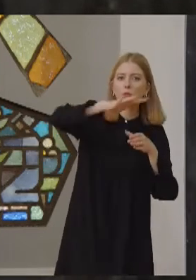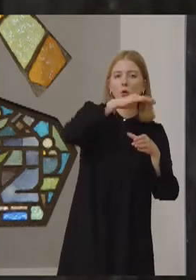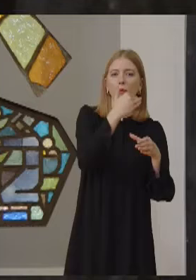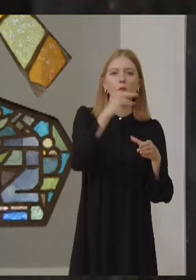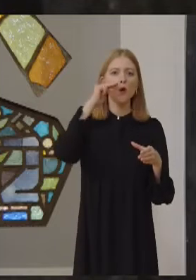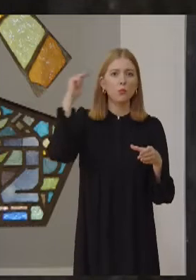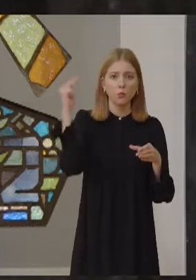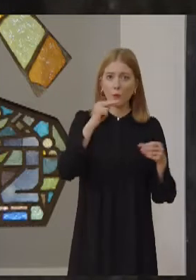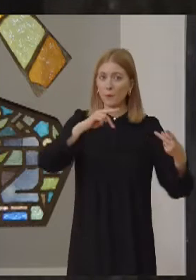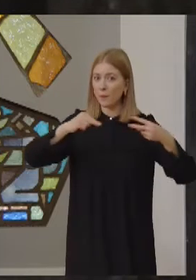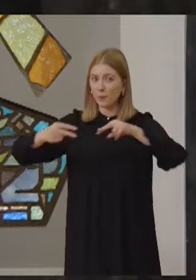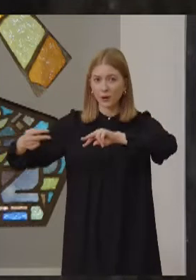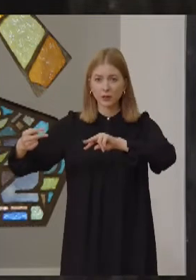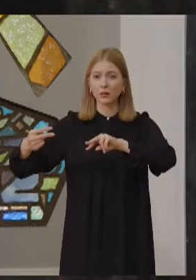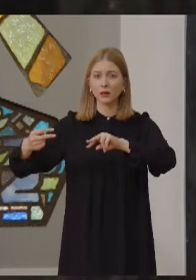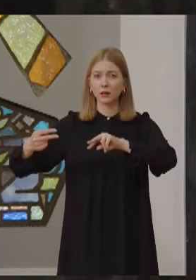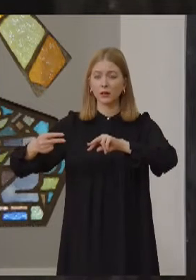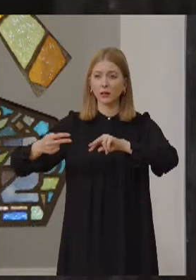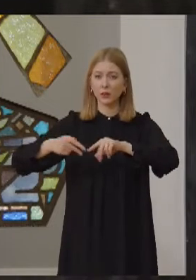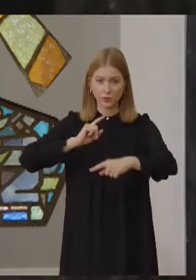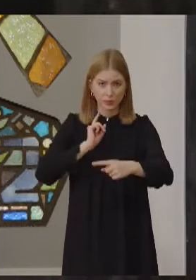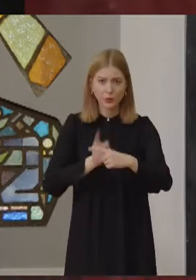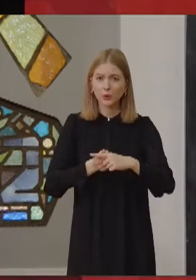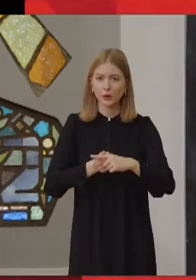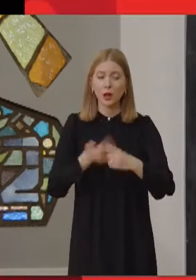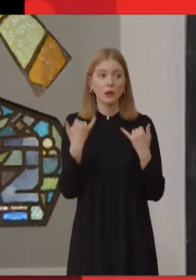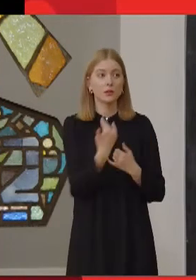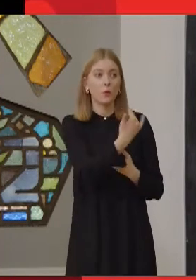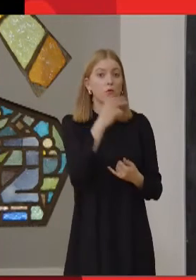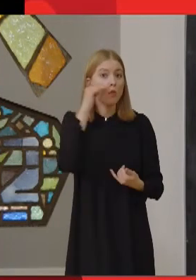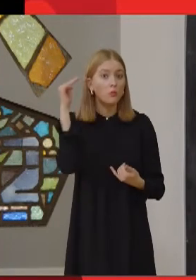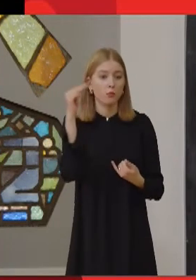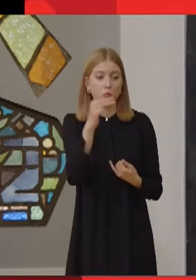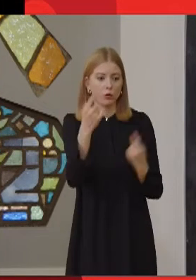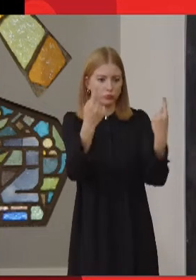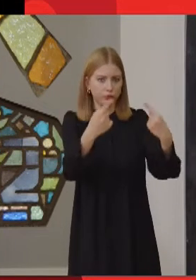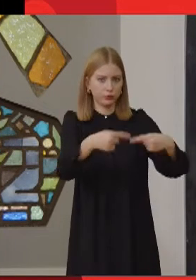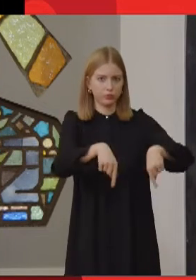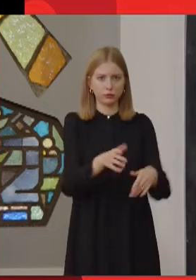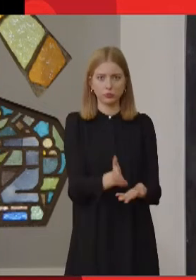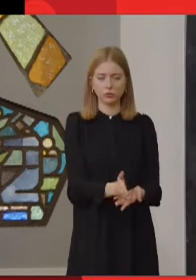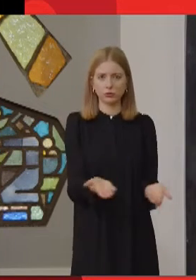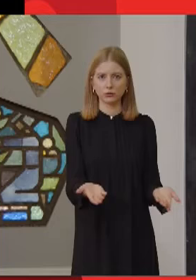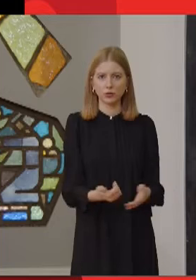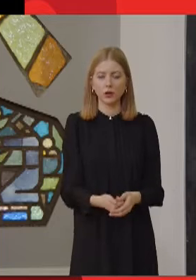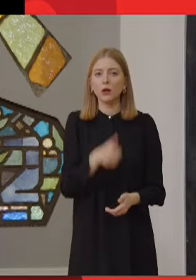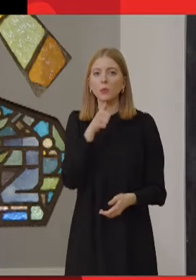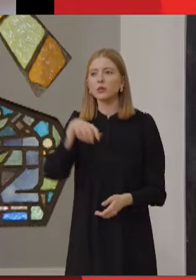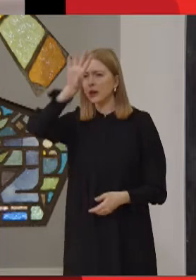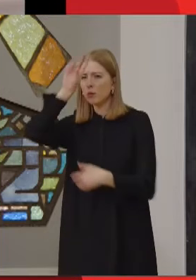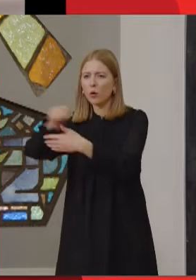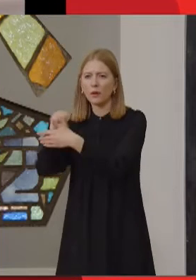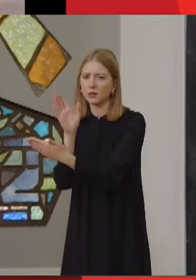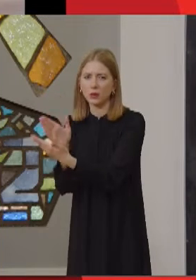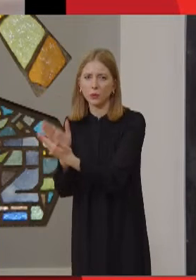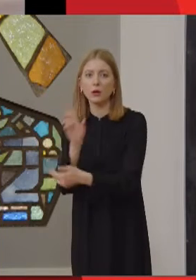public convictions that are getting, that are worsening in terms of human rights, not